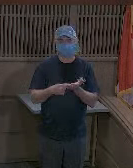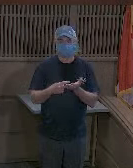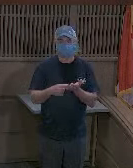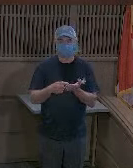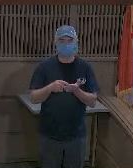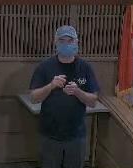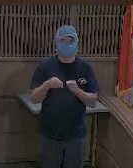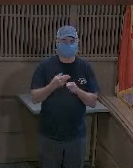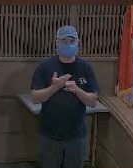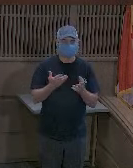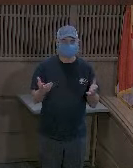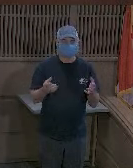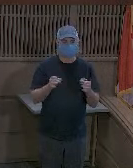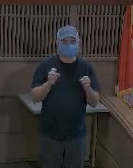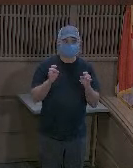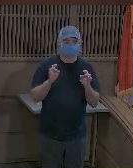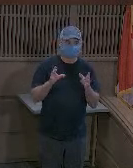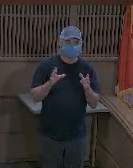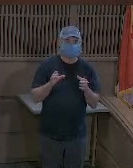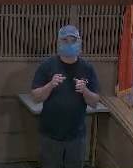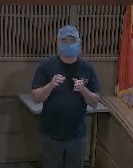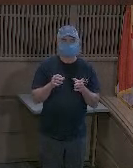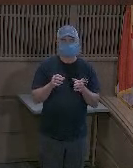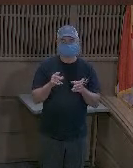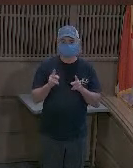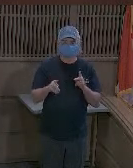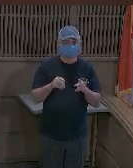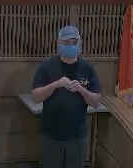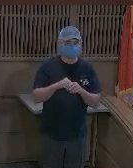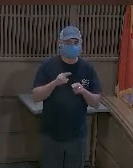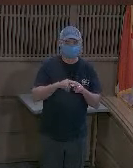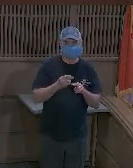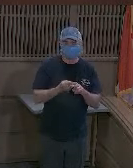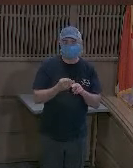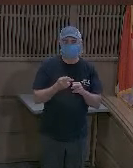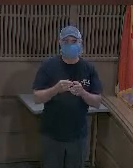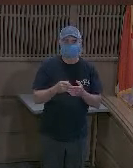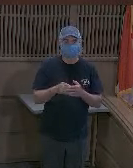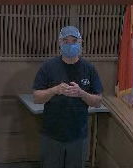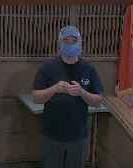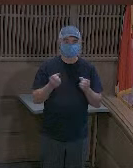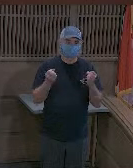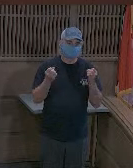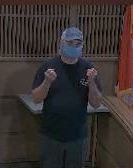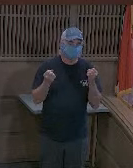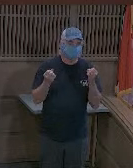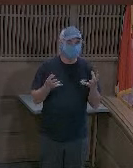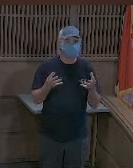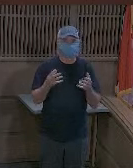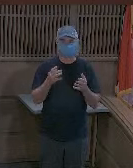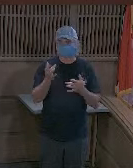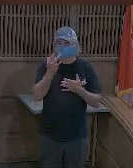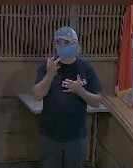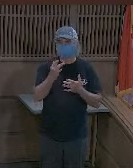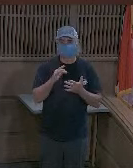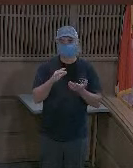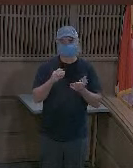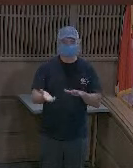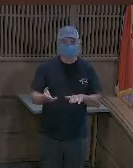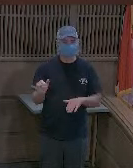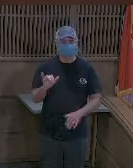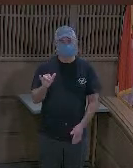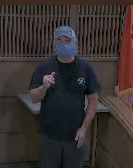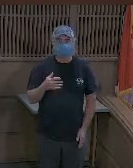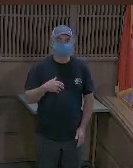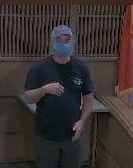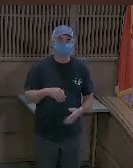things were looking at the hospital and how many people were on respirators and how many people were sick and were dying. And we were experiencing,